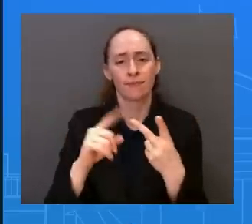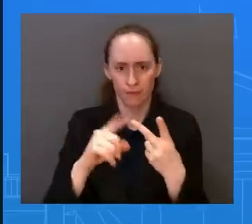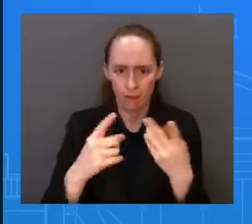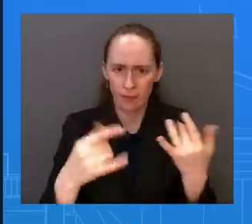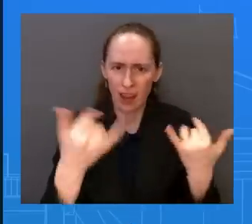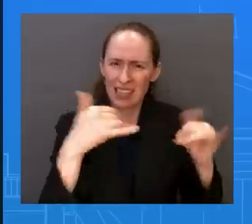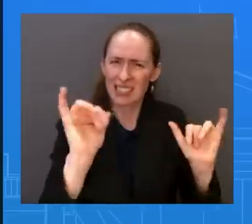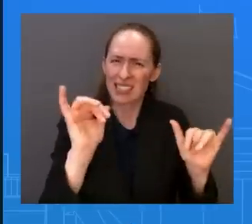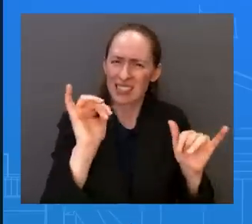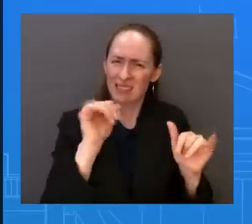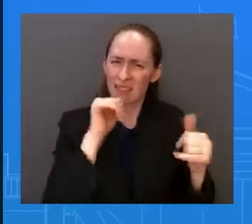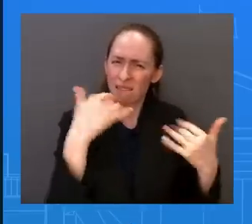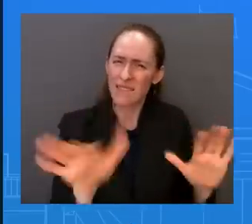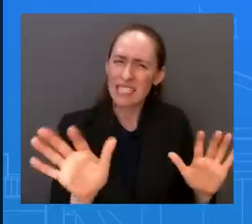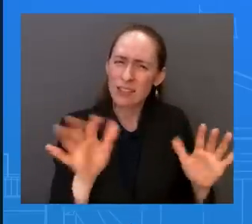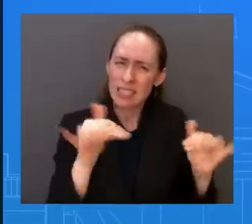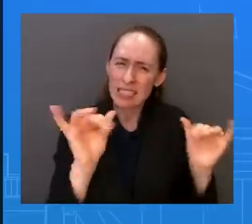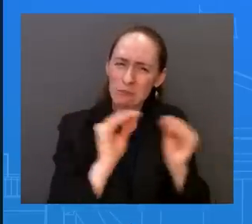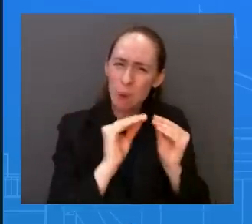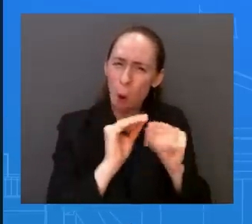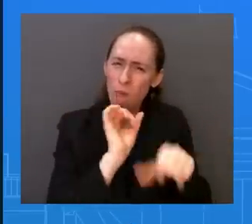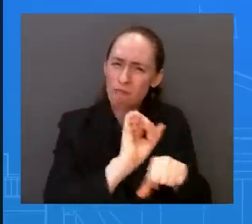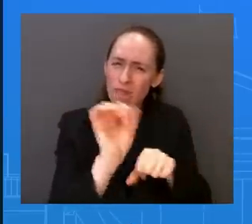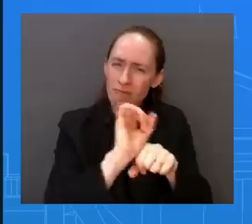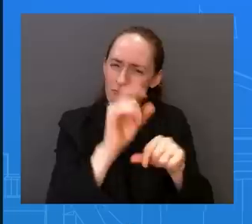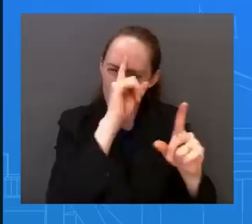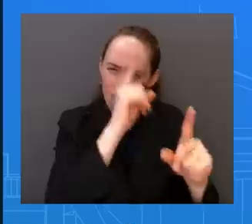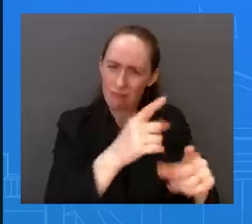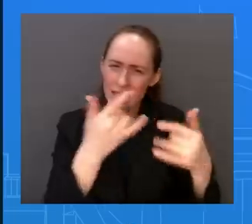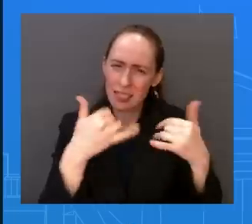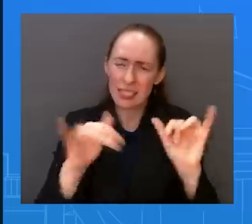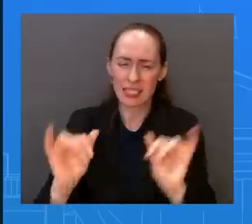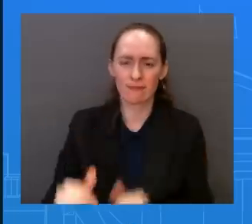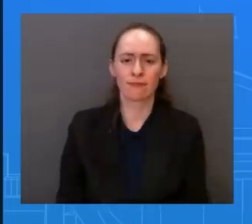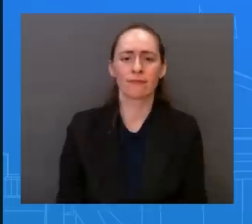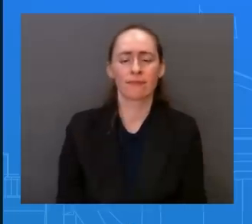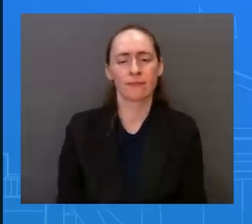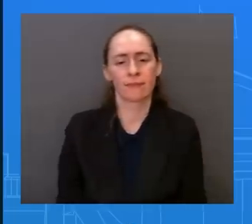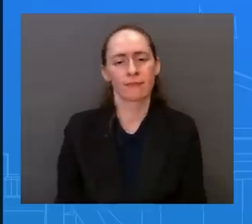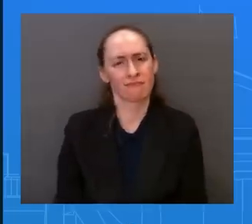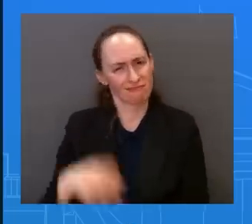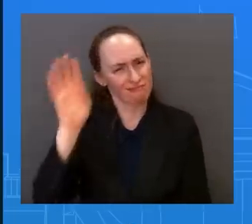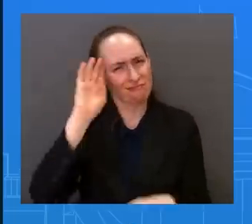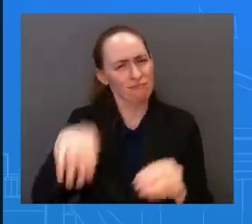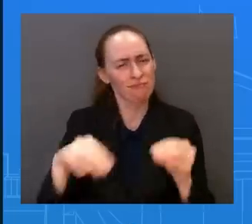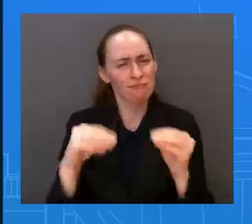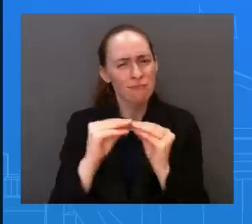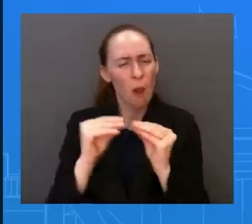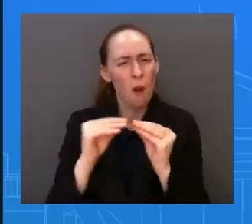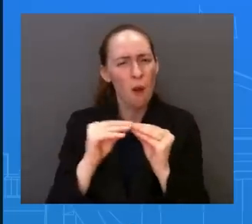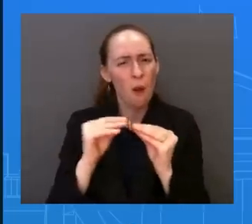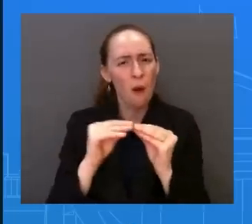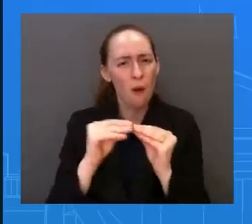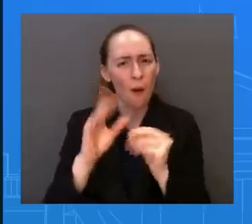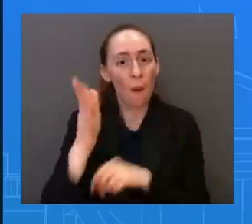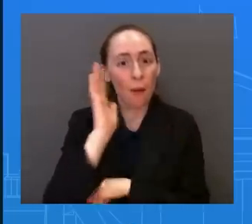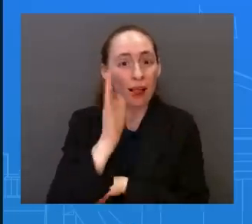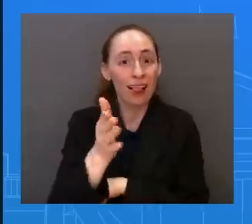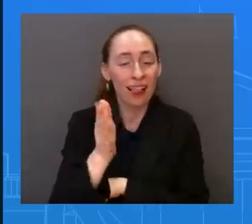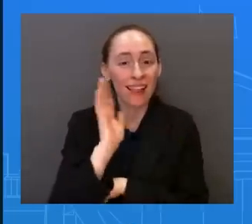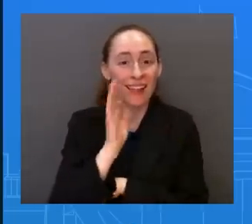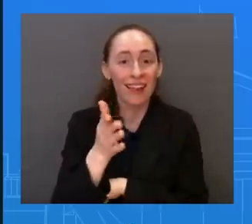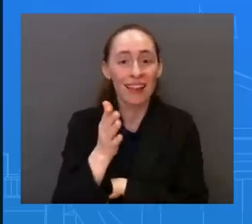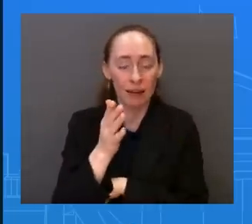comes to the economy, and that even as we've seen real progress in inflation coming down over the last 6 months